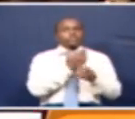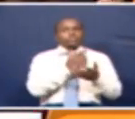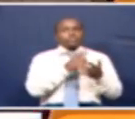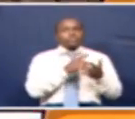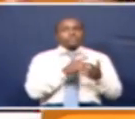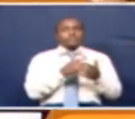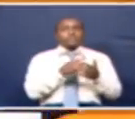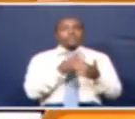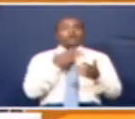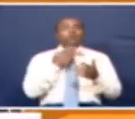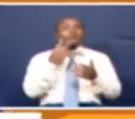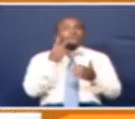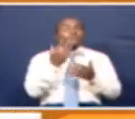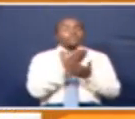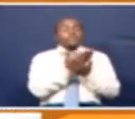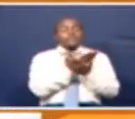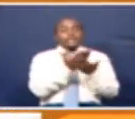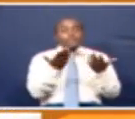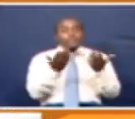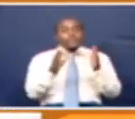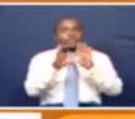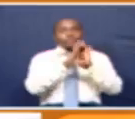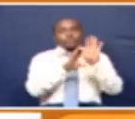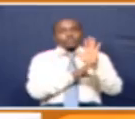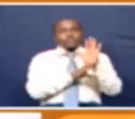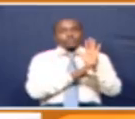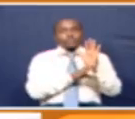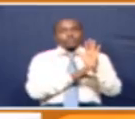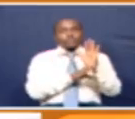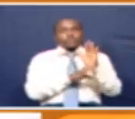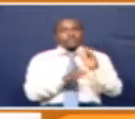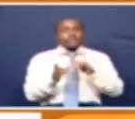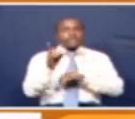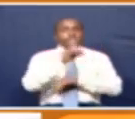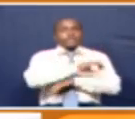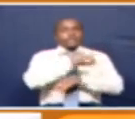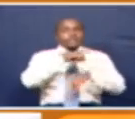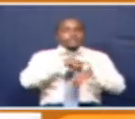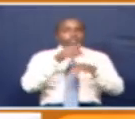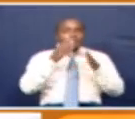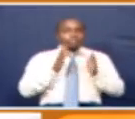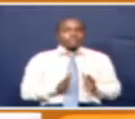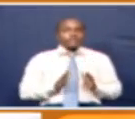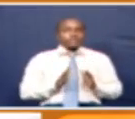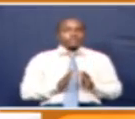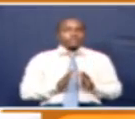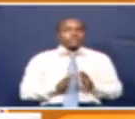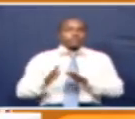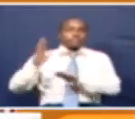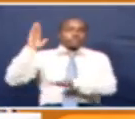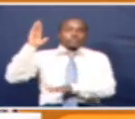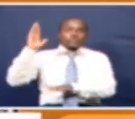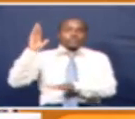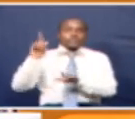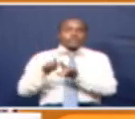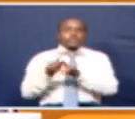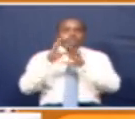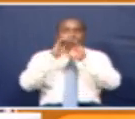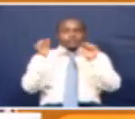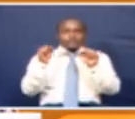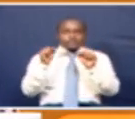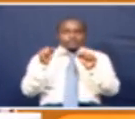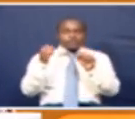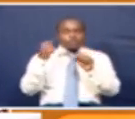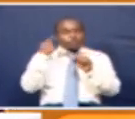to see anywhere written in the Constitution that a day when someone is supposed to be sworn in as president or for